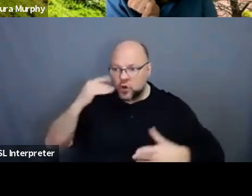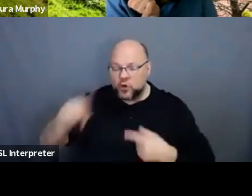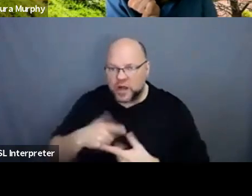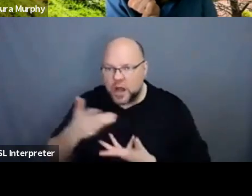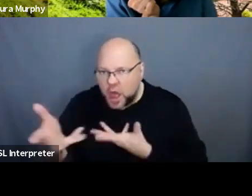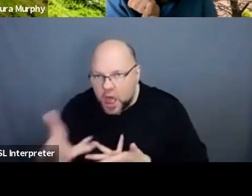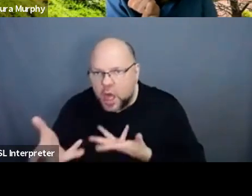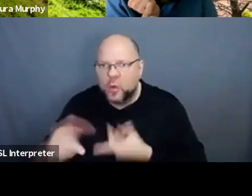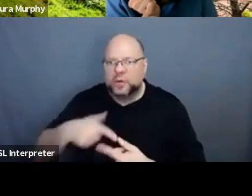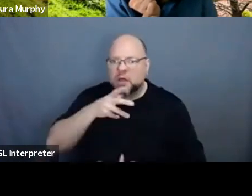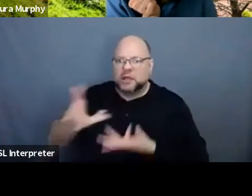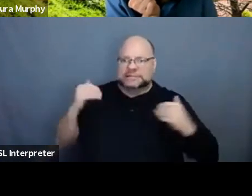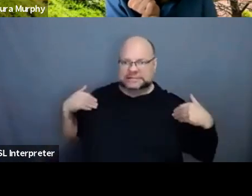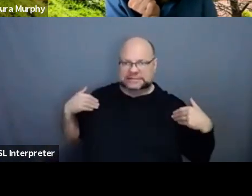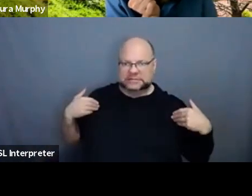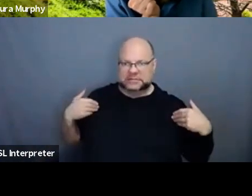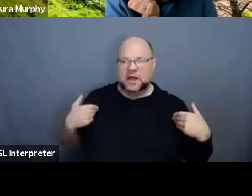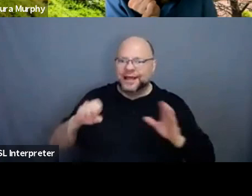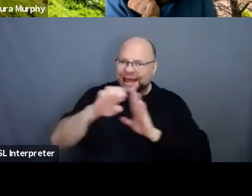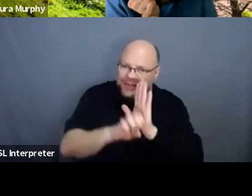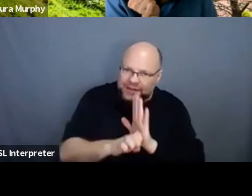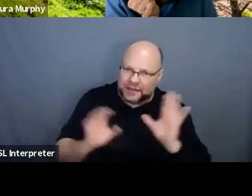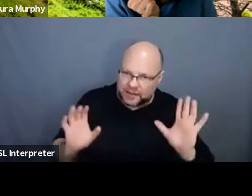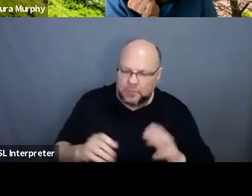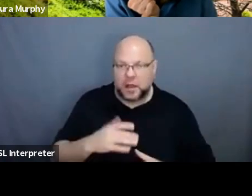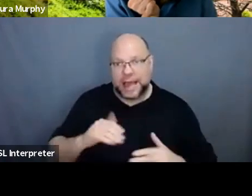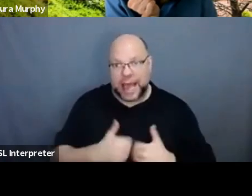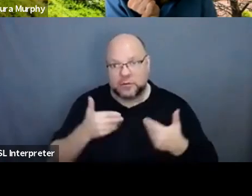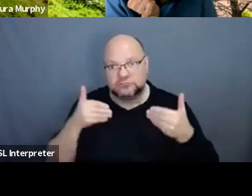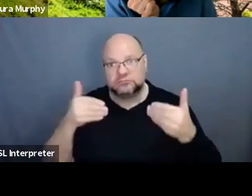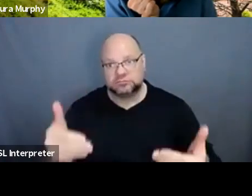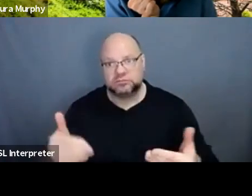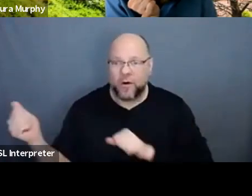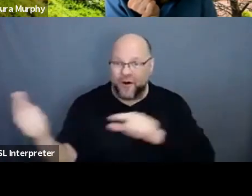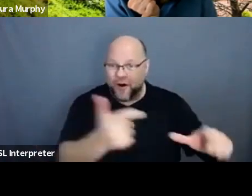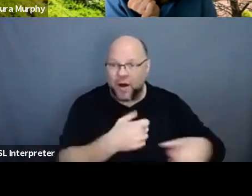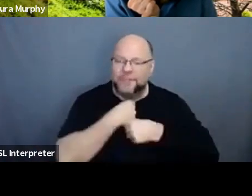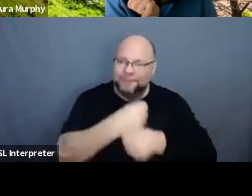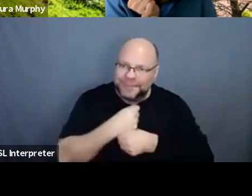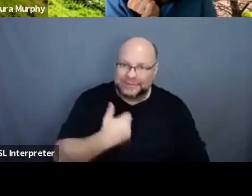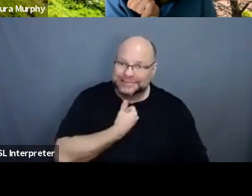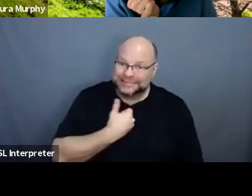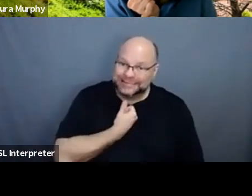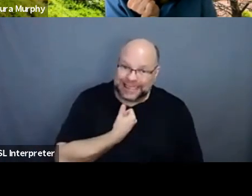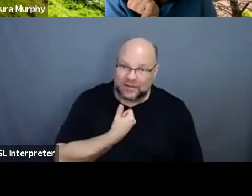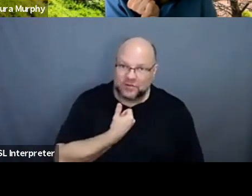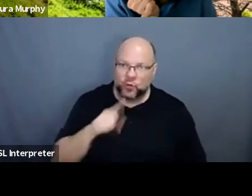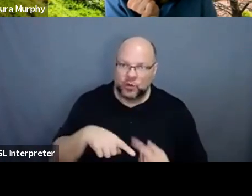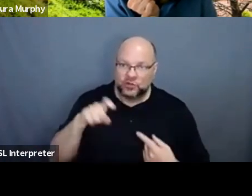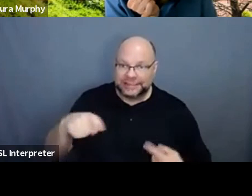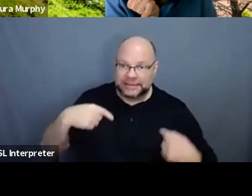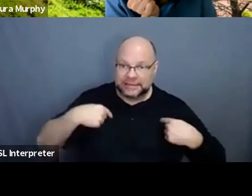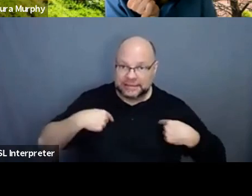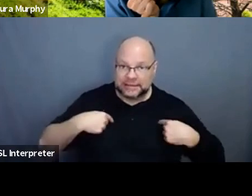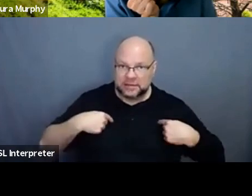that ethically. But the real way forward is everyone creates for themselves when they need to, and